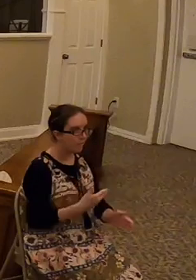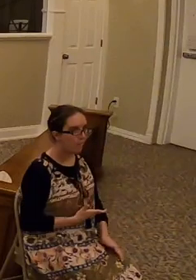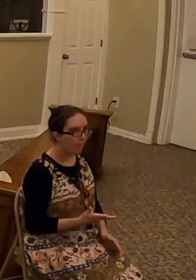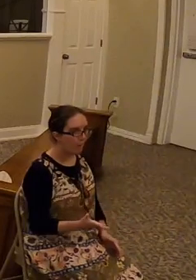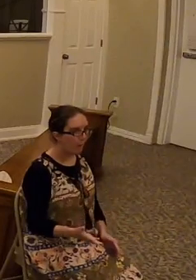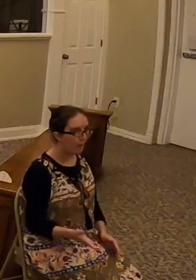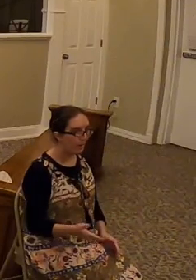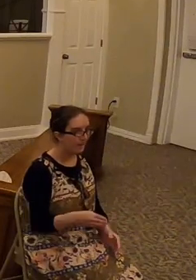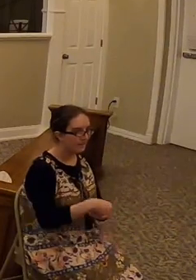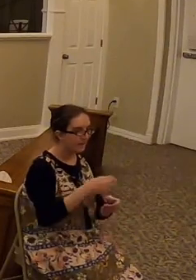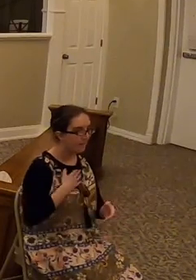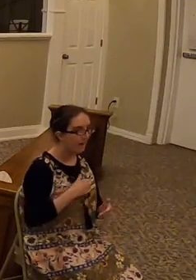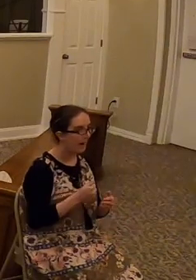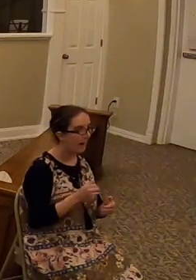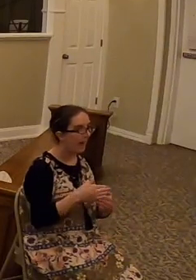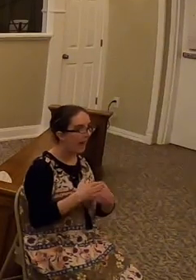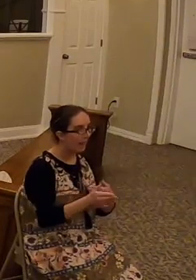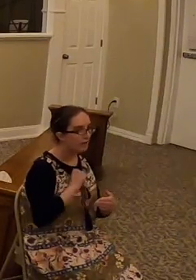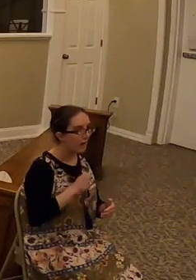after I got these printed.